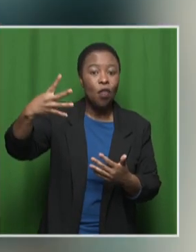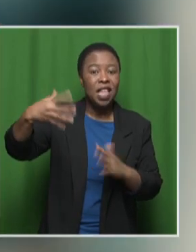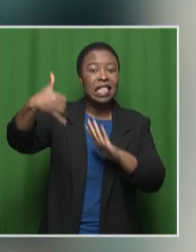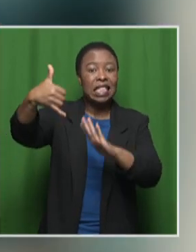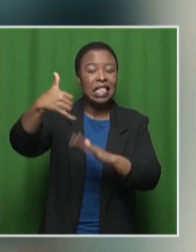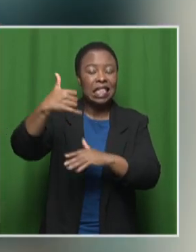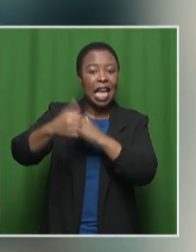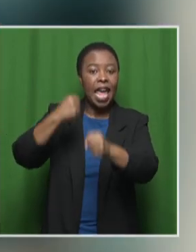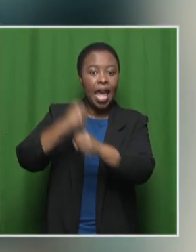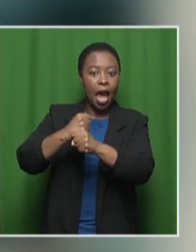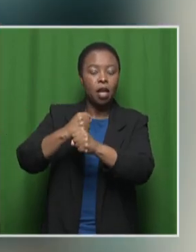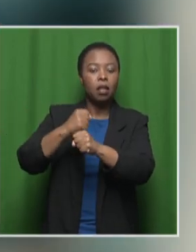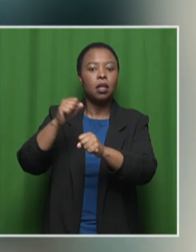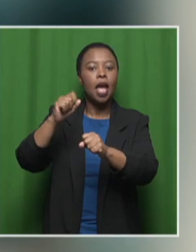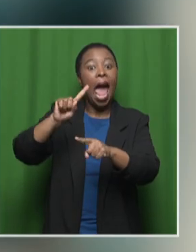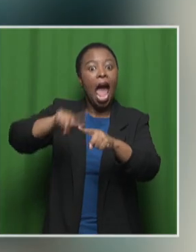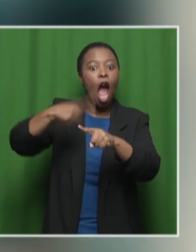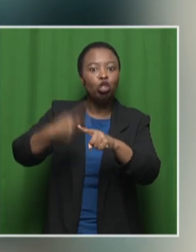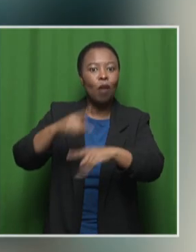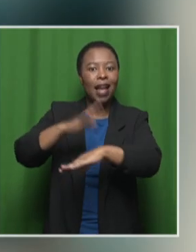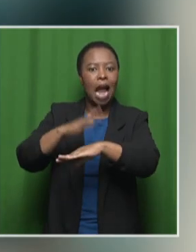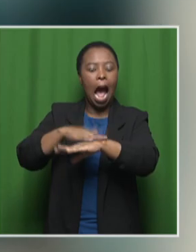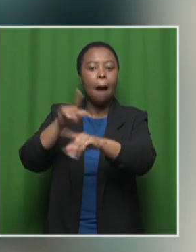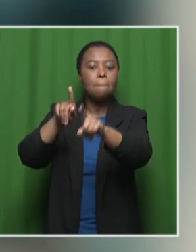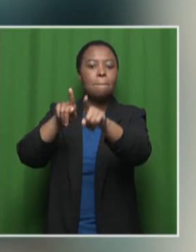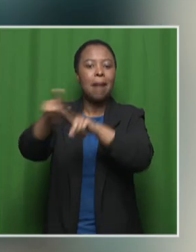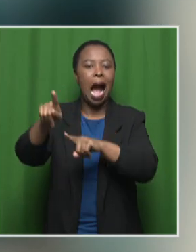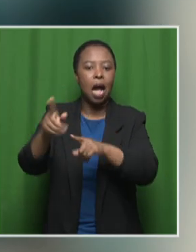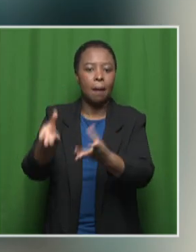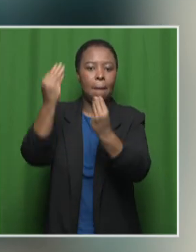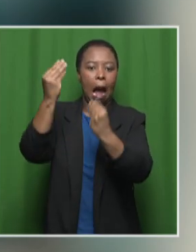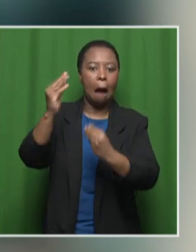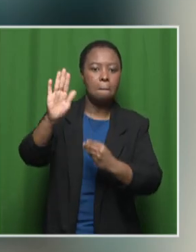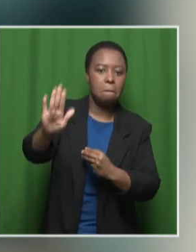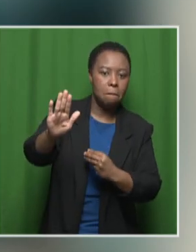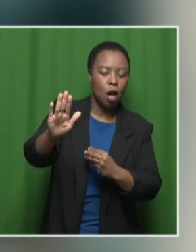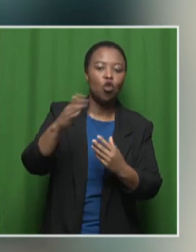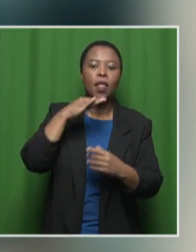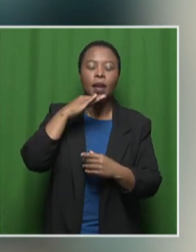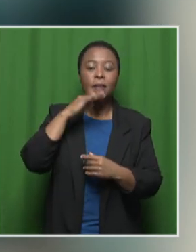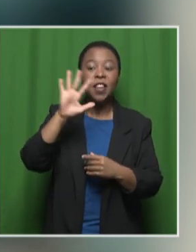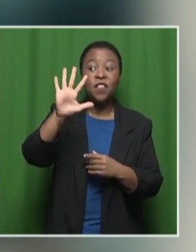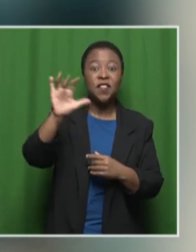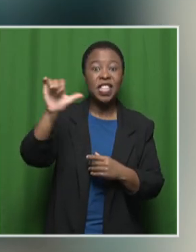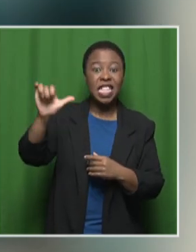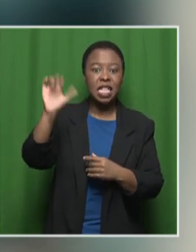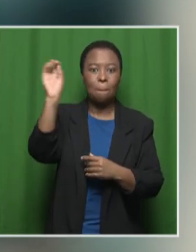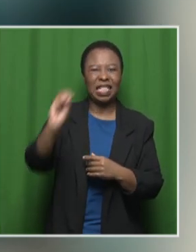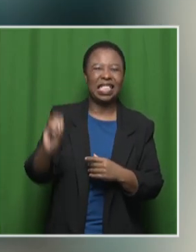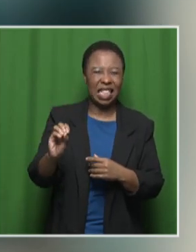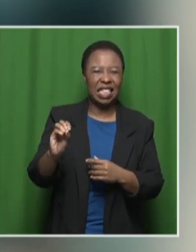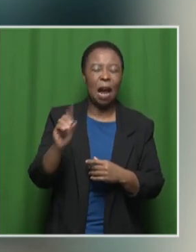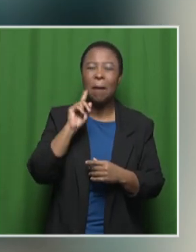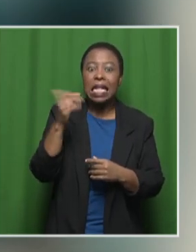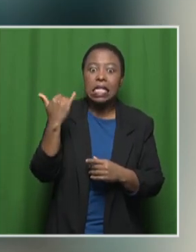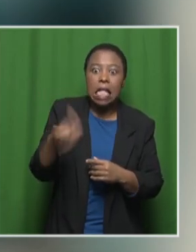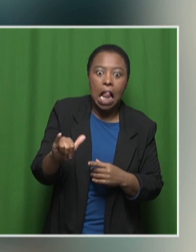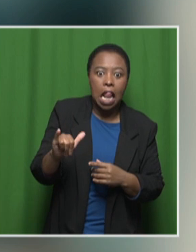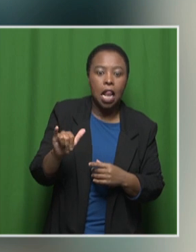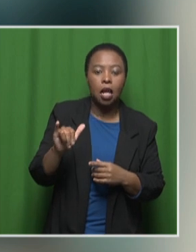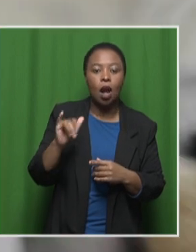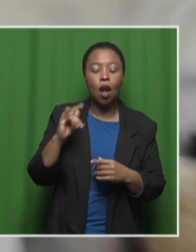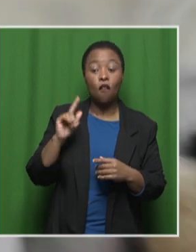students are passing in that extra time, and that does get us up to around about 56%. But nevertheless, it's still 22%